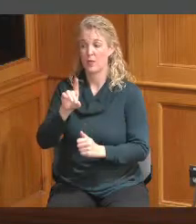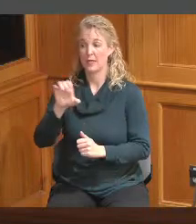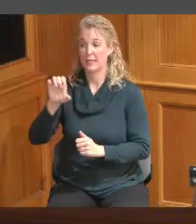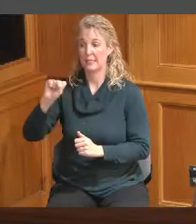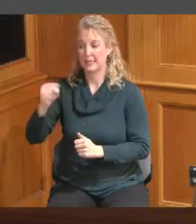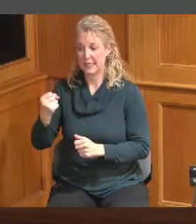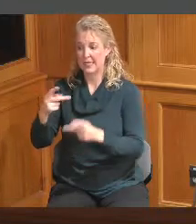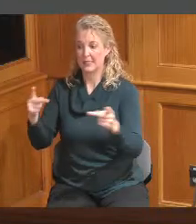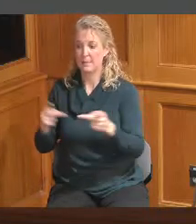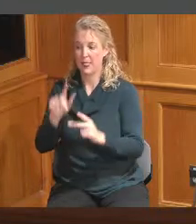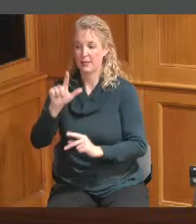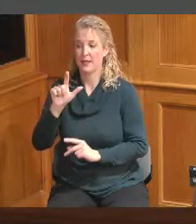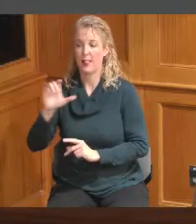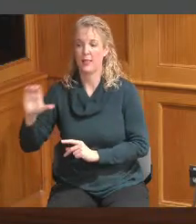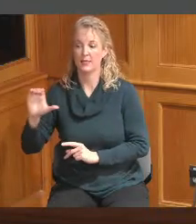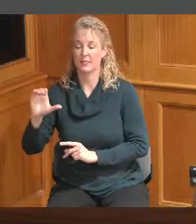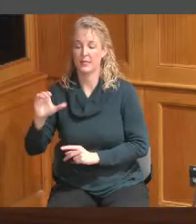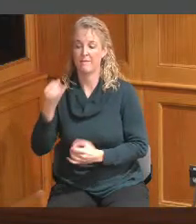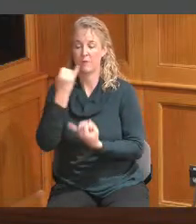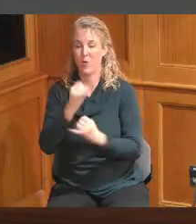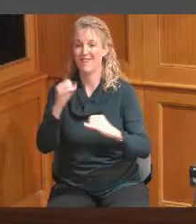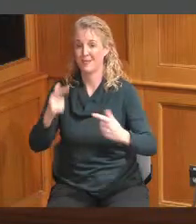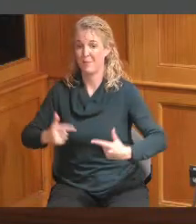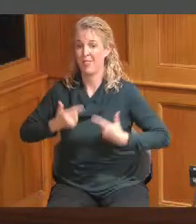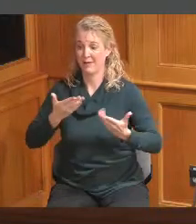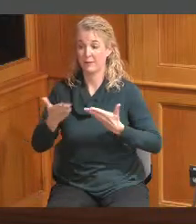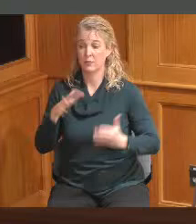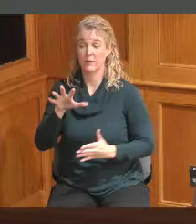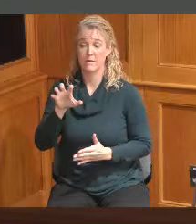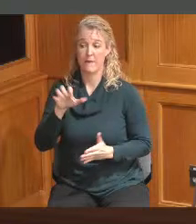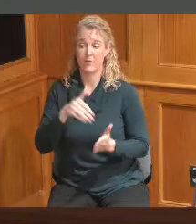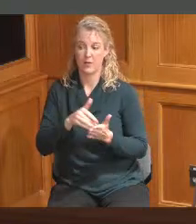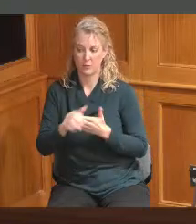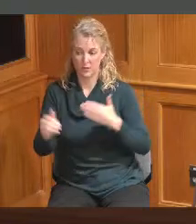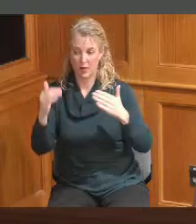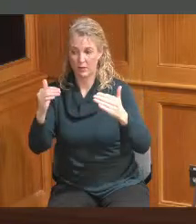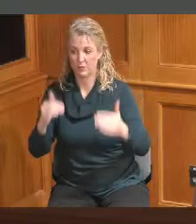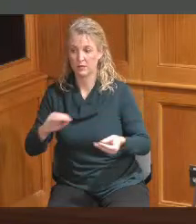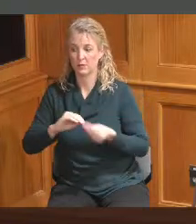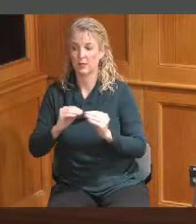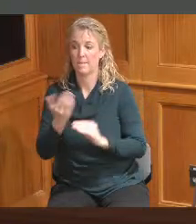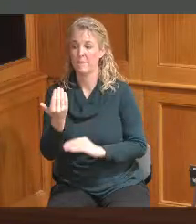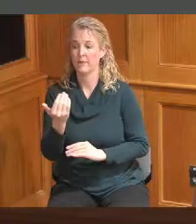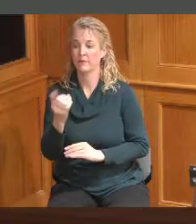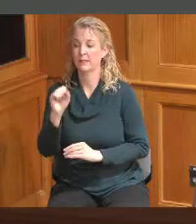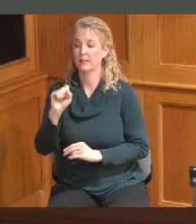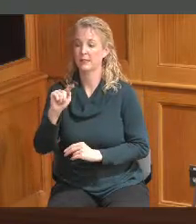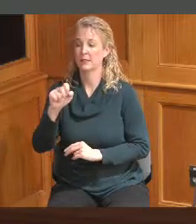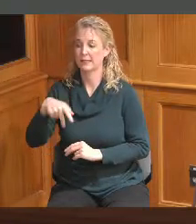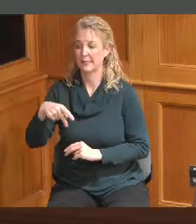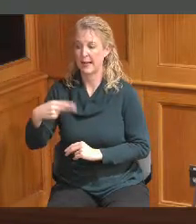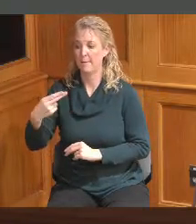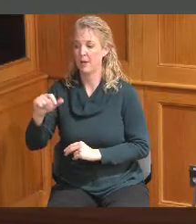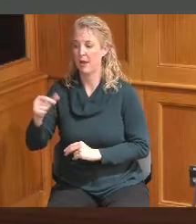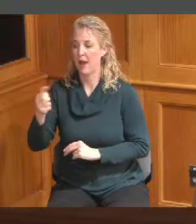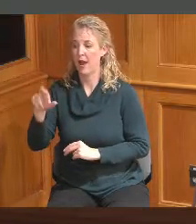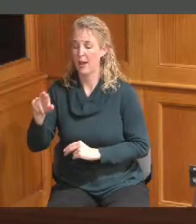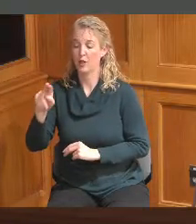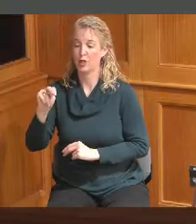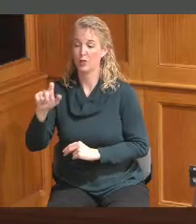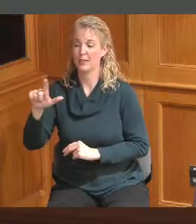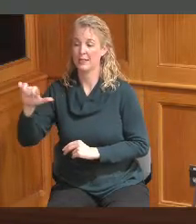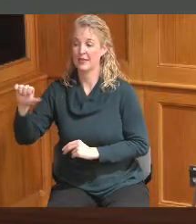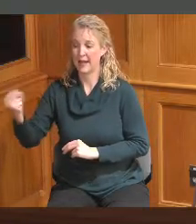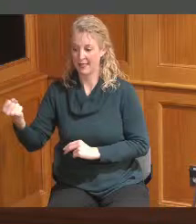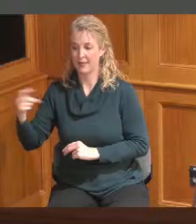with Dee's Place LLC for independent living services, $500,000. Item 15 is an agreement with Step Higher Nella's